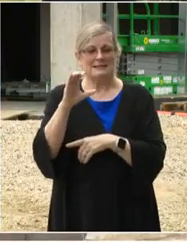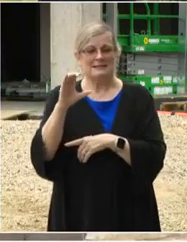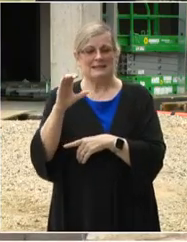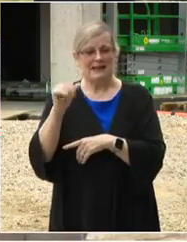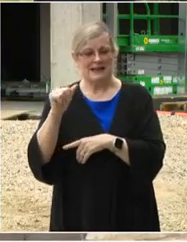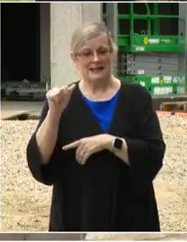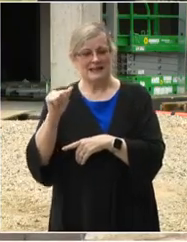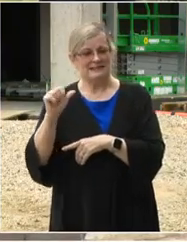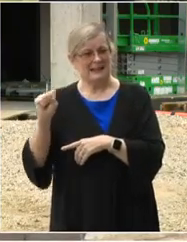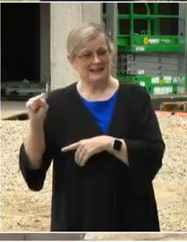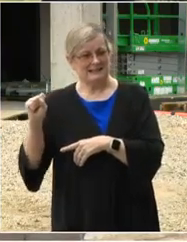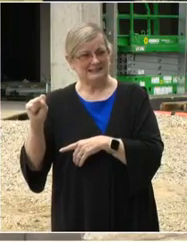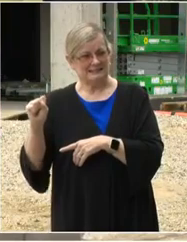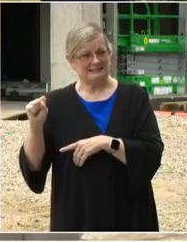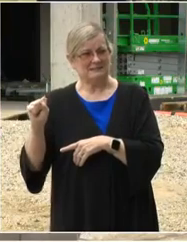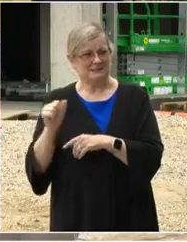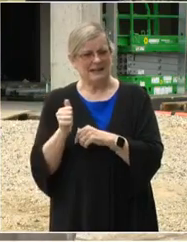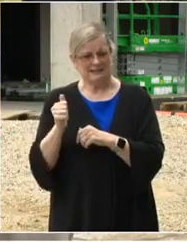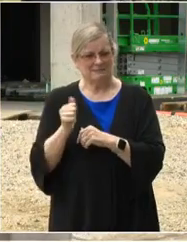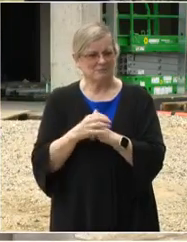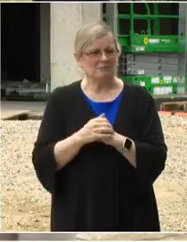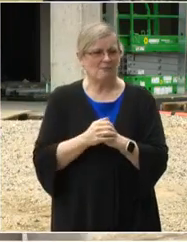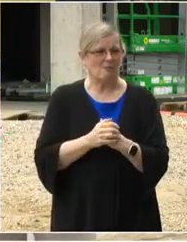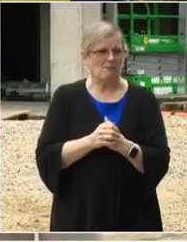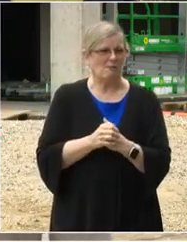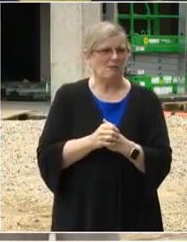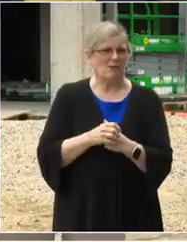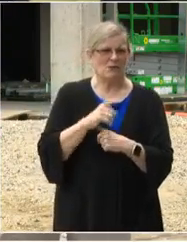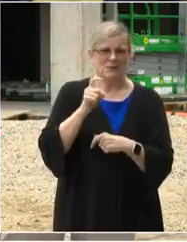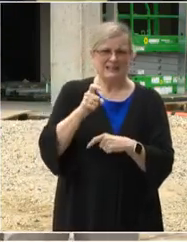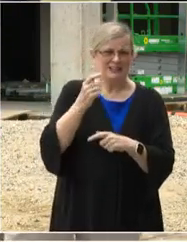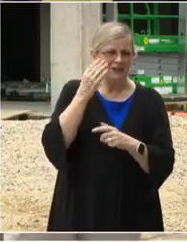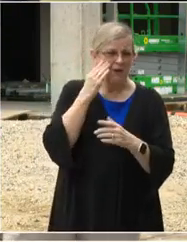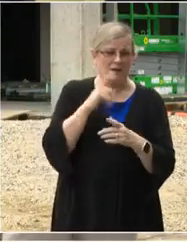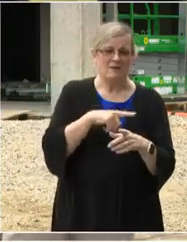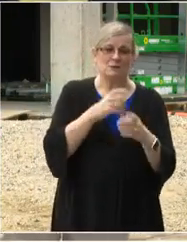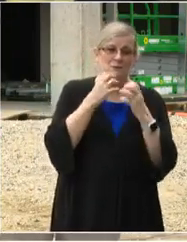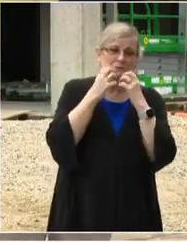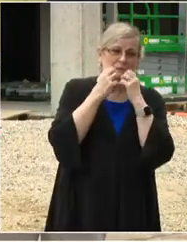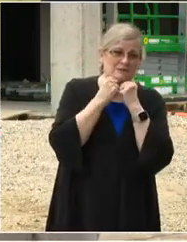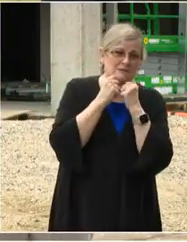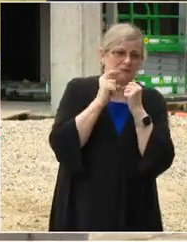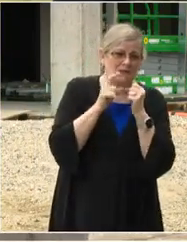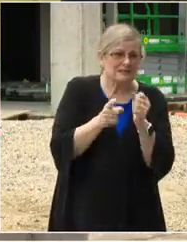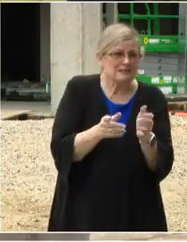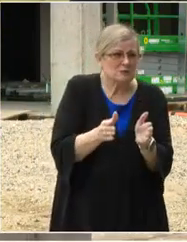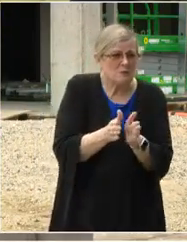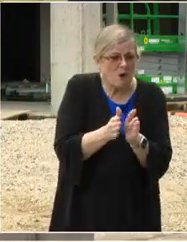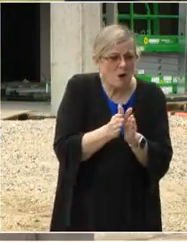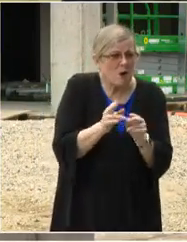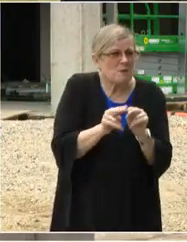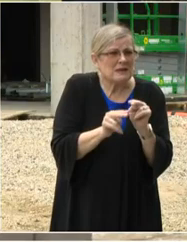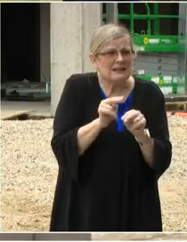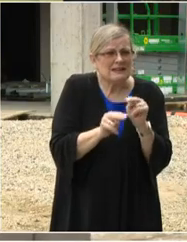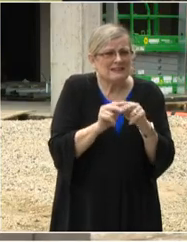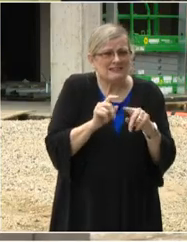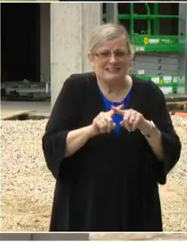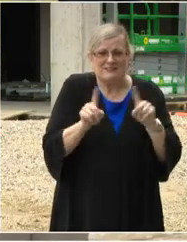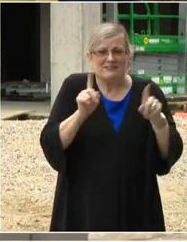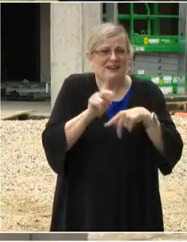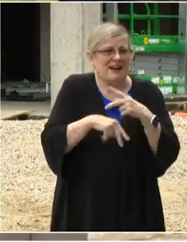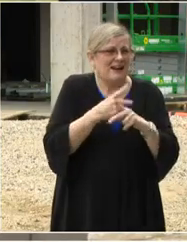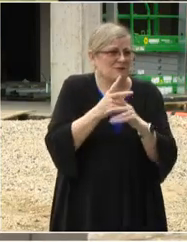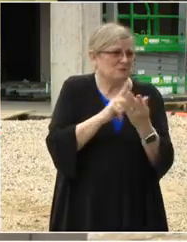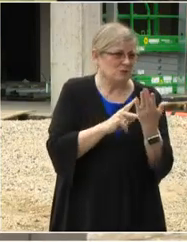units. And in Ward 4, we know we've got to preserve that smaller building housing stock. So it really is a mix of different kind of